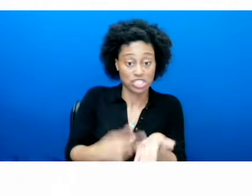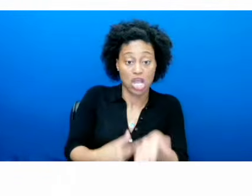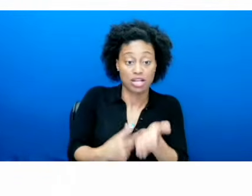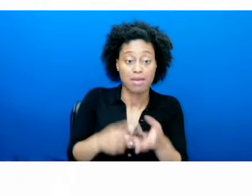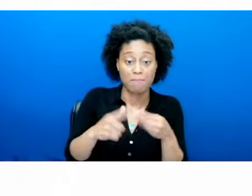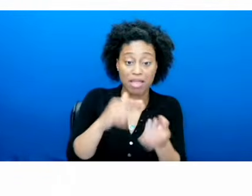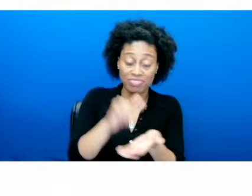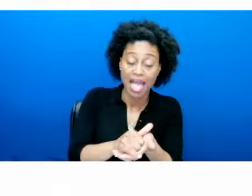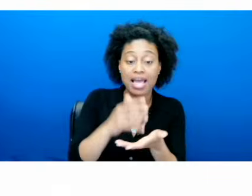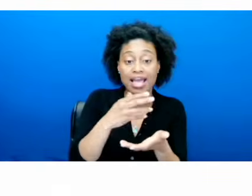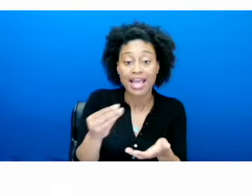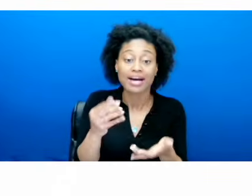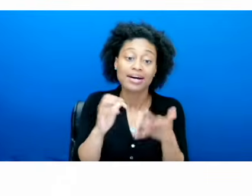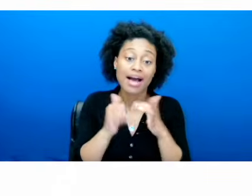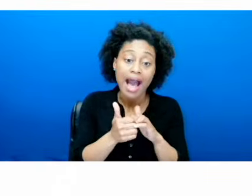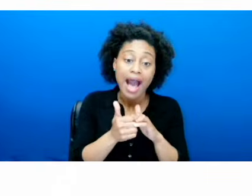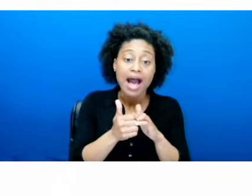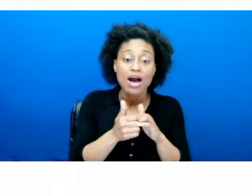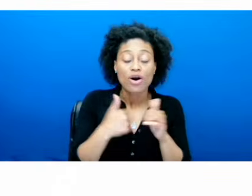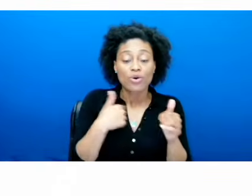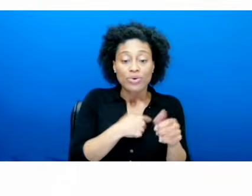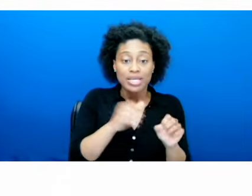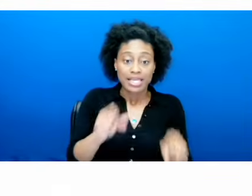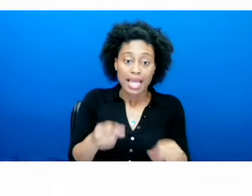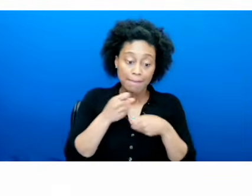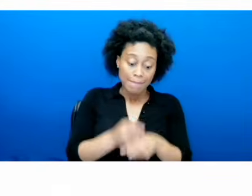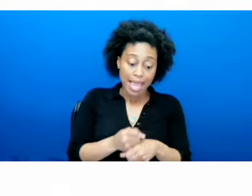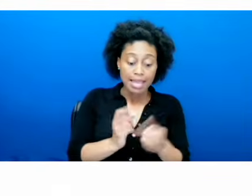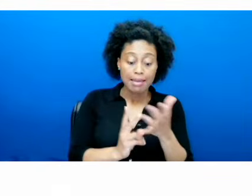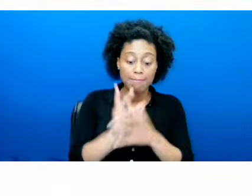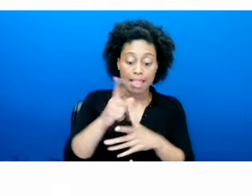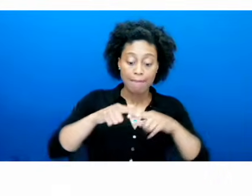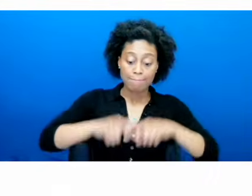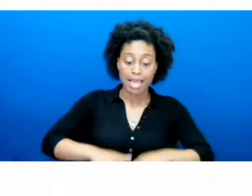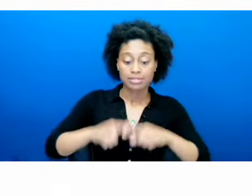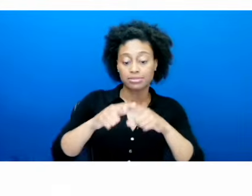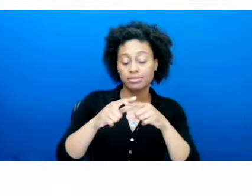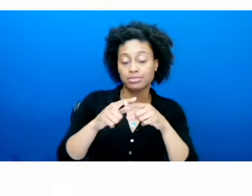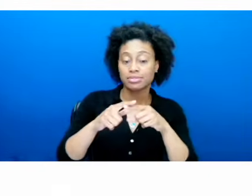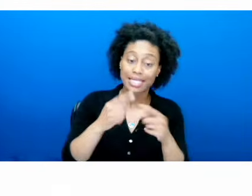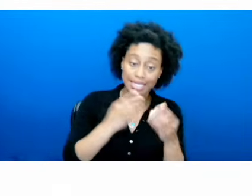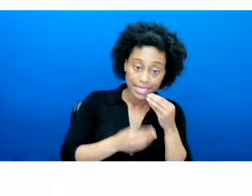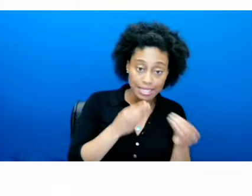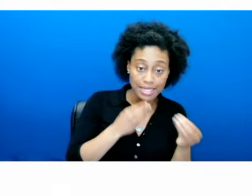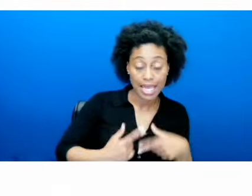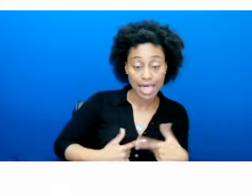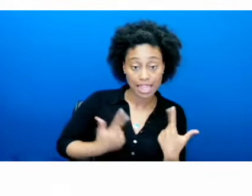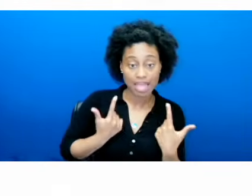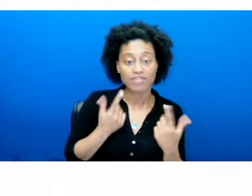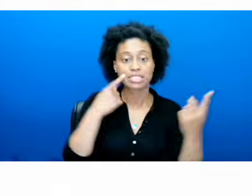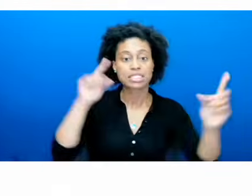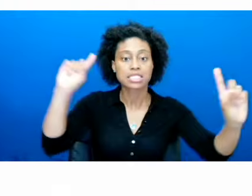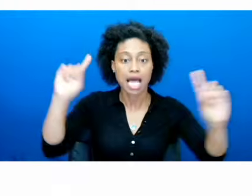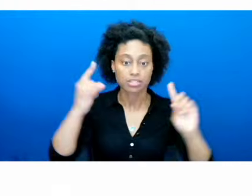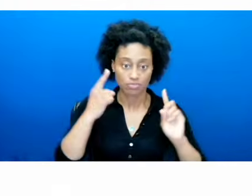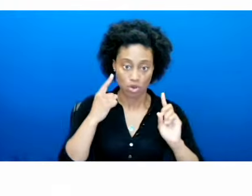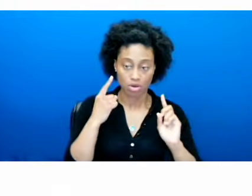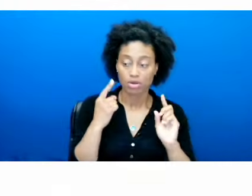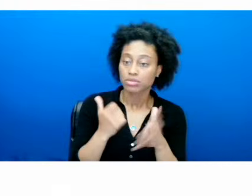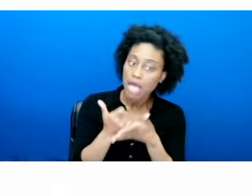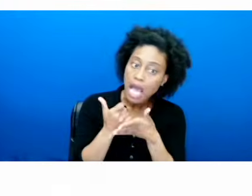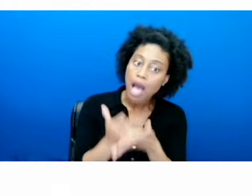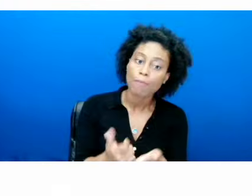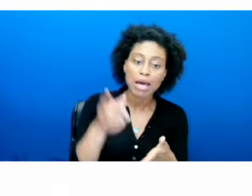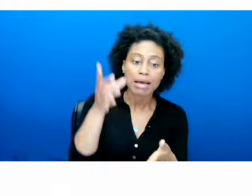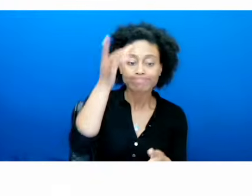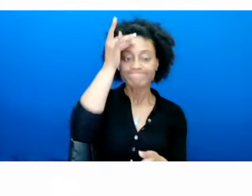strategies on how to make plant-based eating and vegan living successful, and help those ideas to